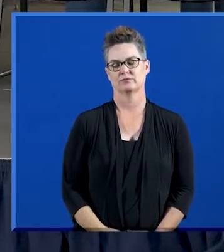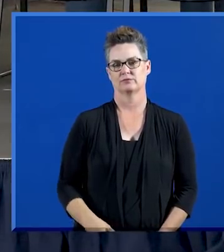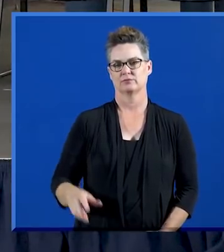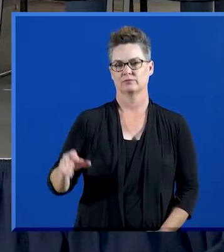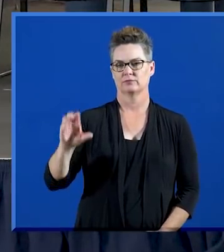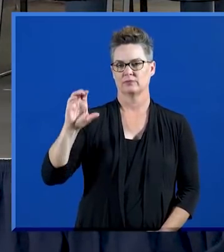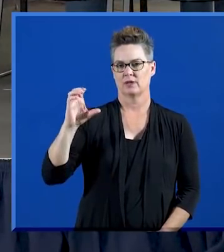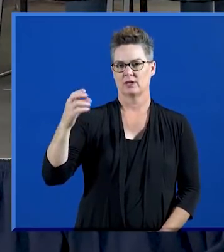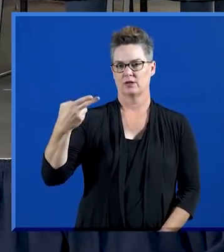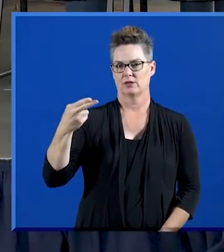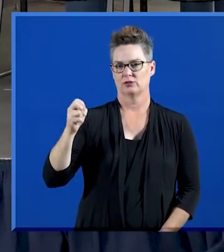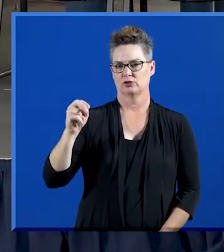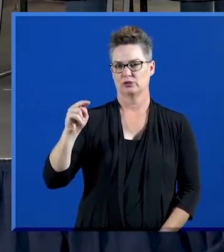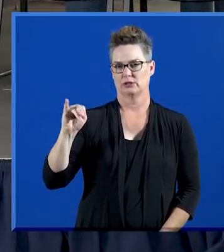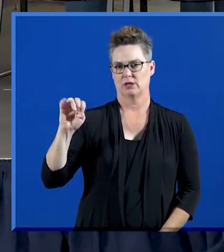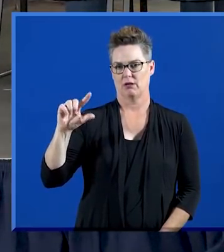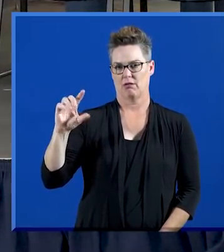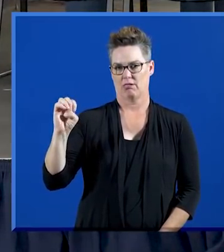Chenille Pereira.